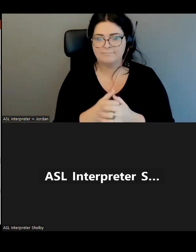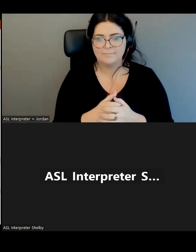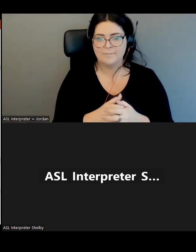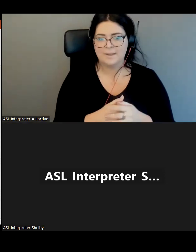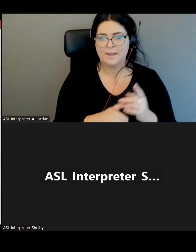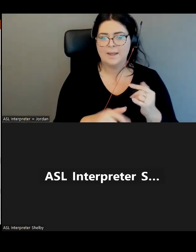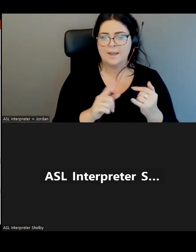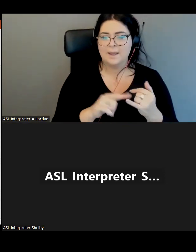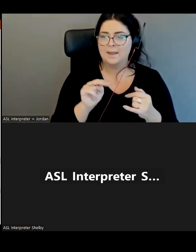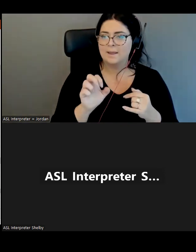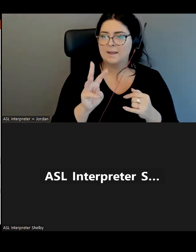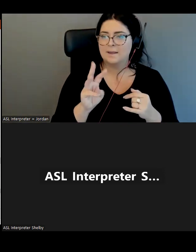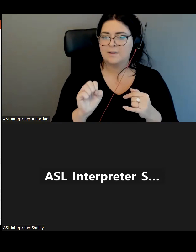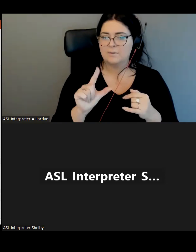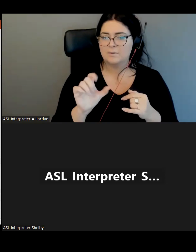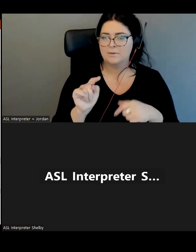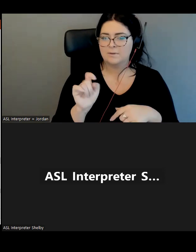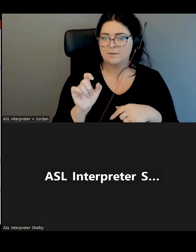the newsletter and networking events.